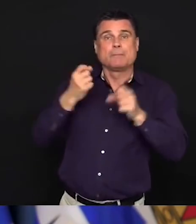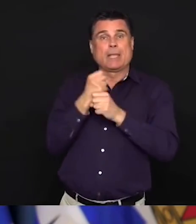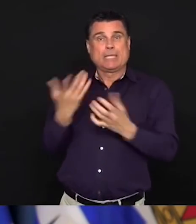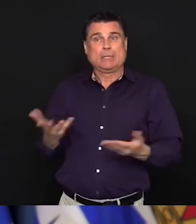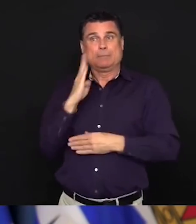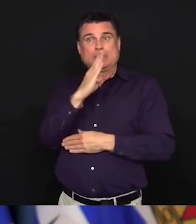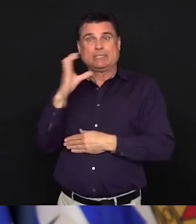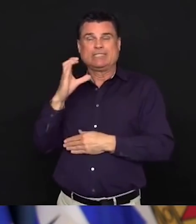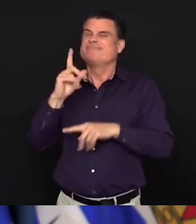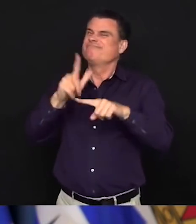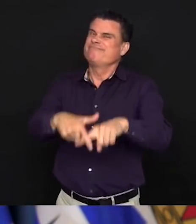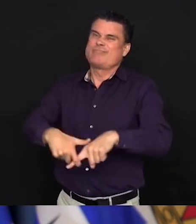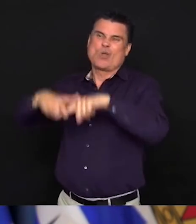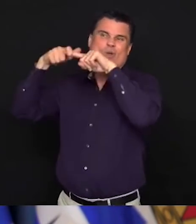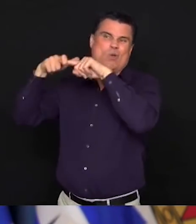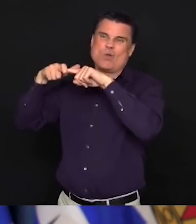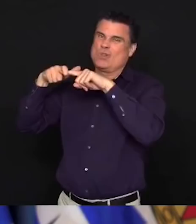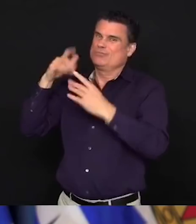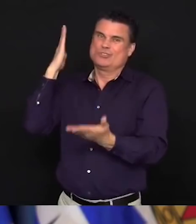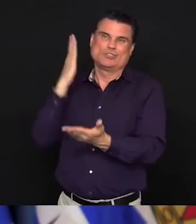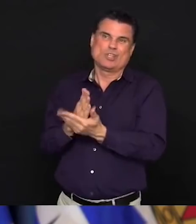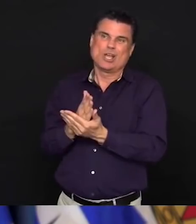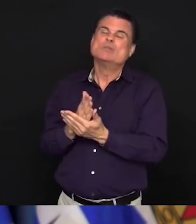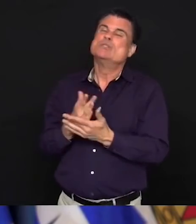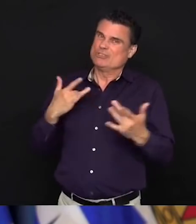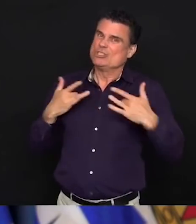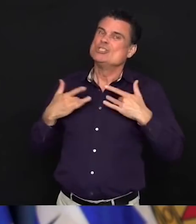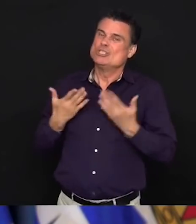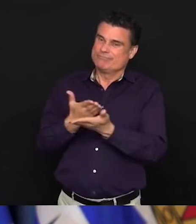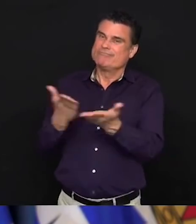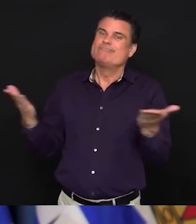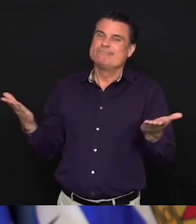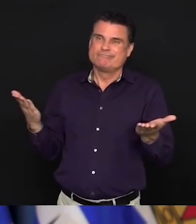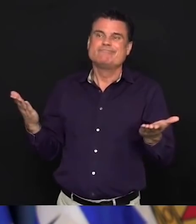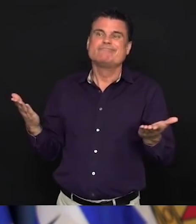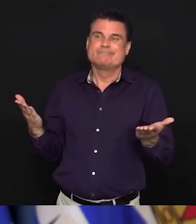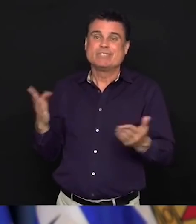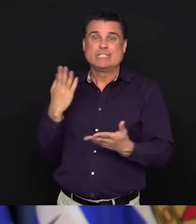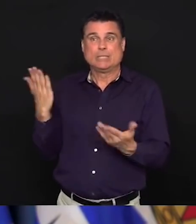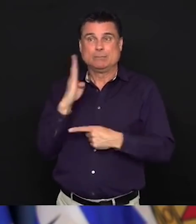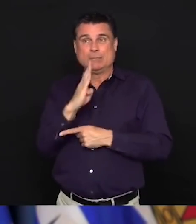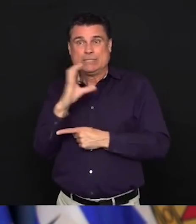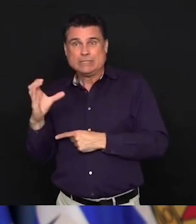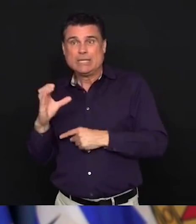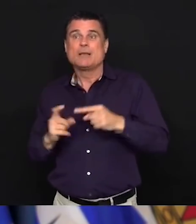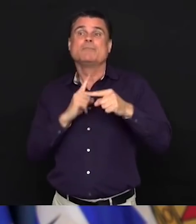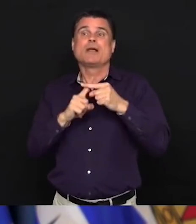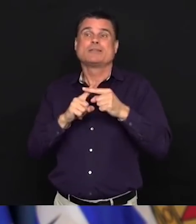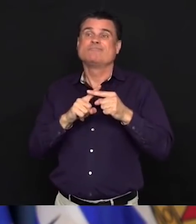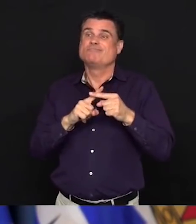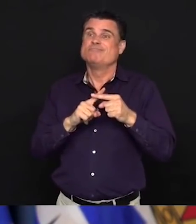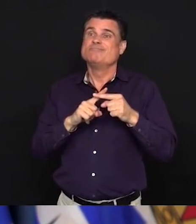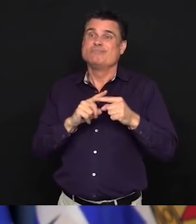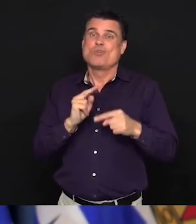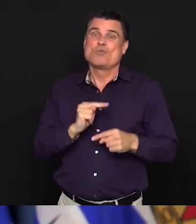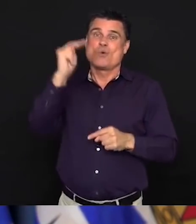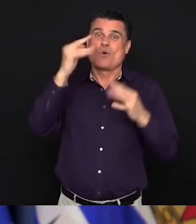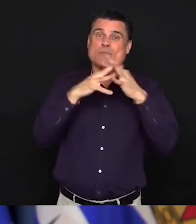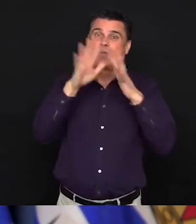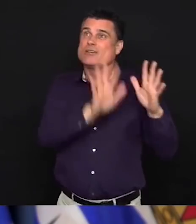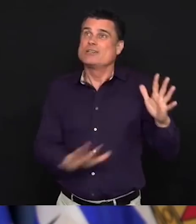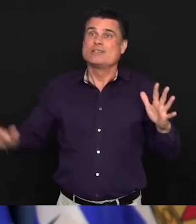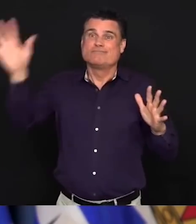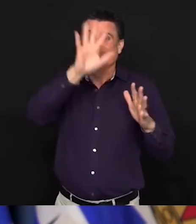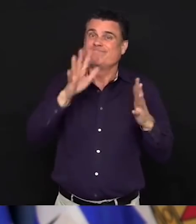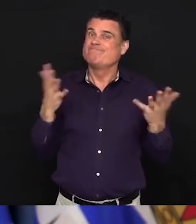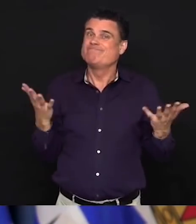America. What I've been hearing from Minister Baer, Minister responsible for tourism, arts and culture, is that Hollywood is